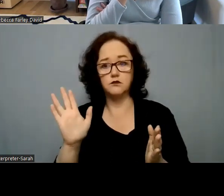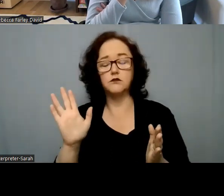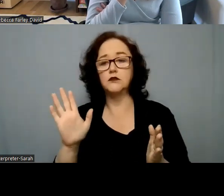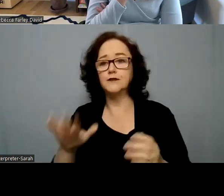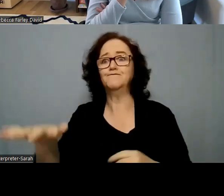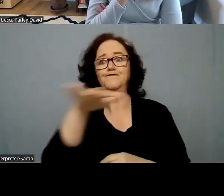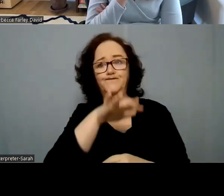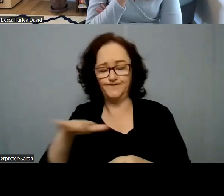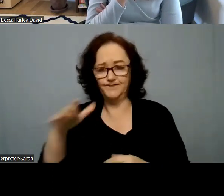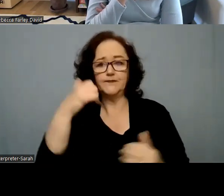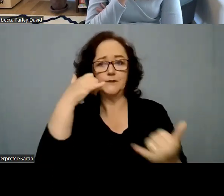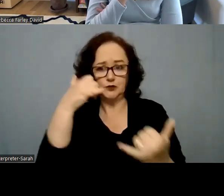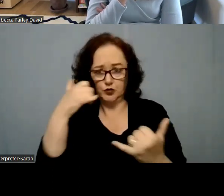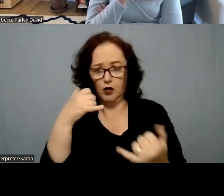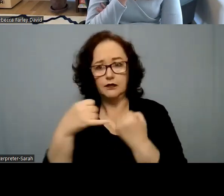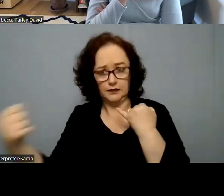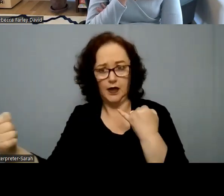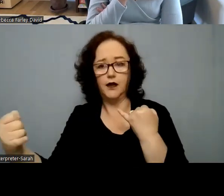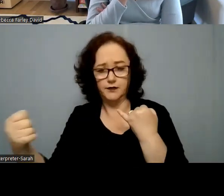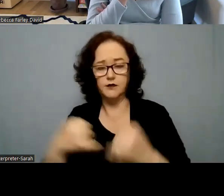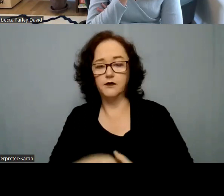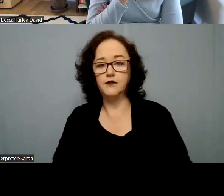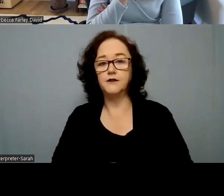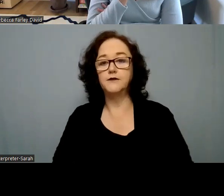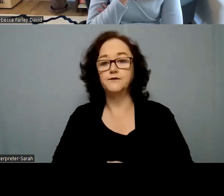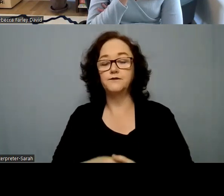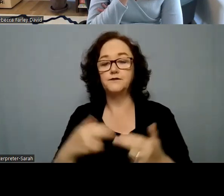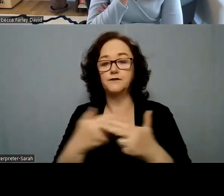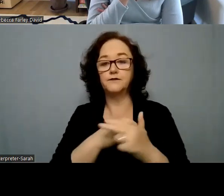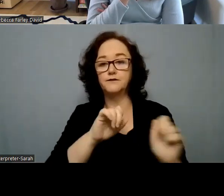among CCBHCs. Next slide, please.